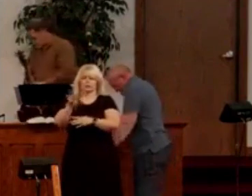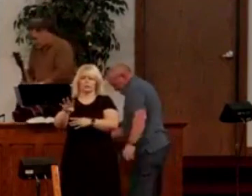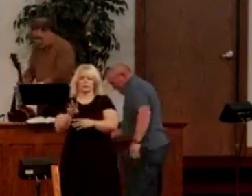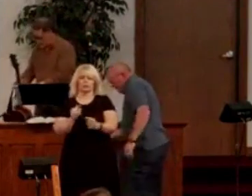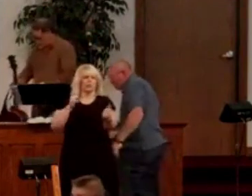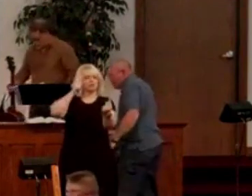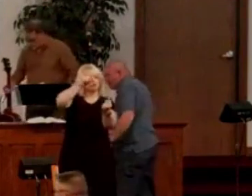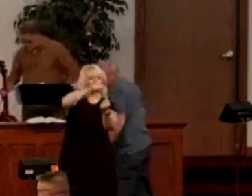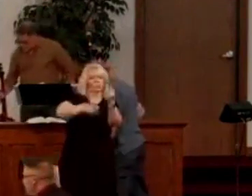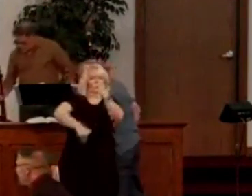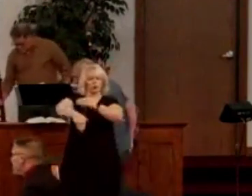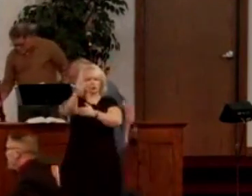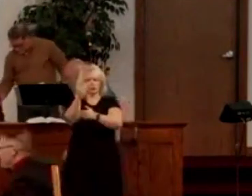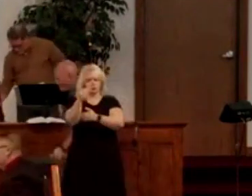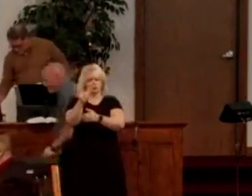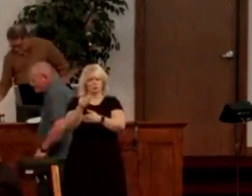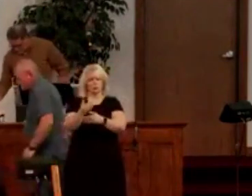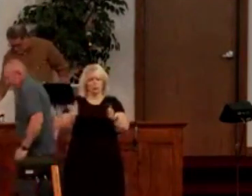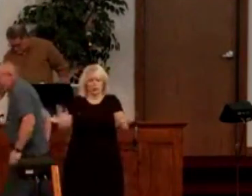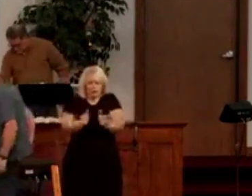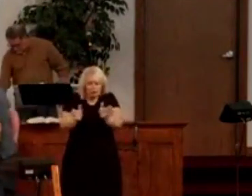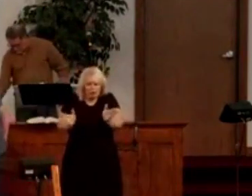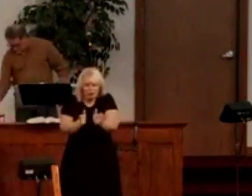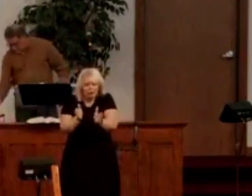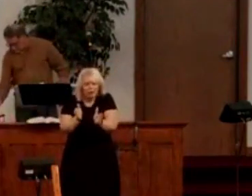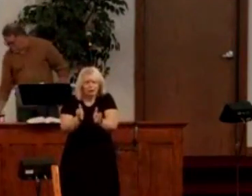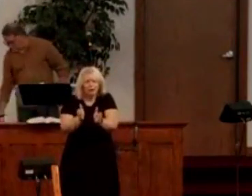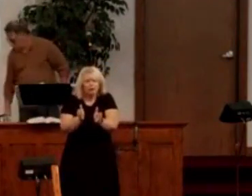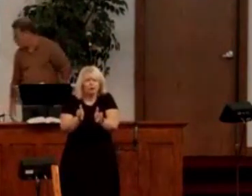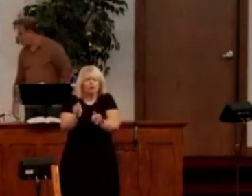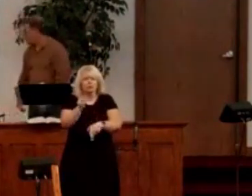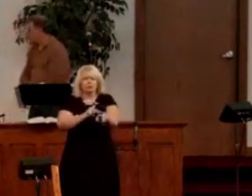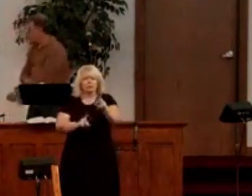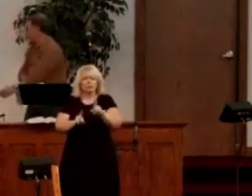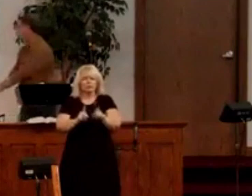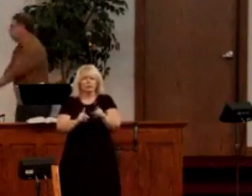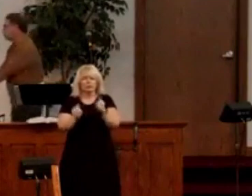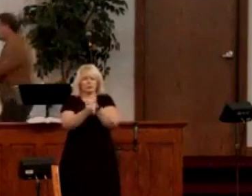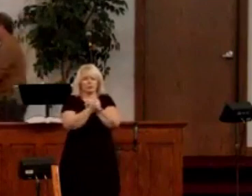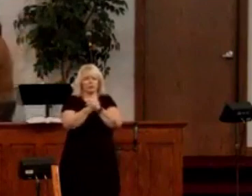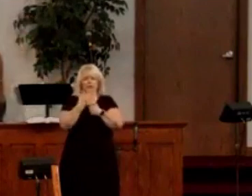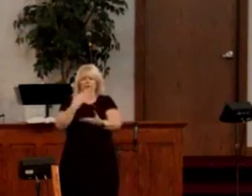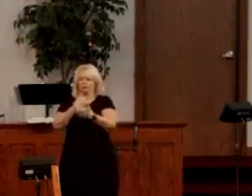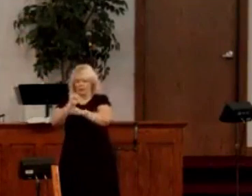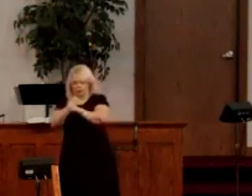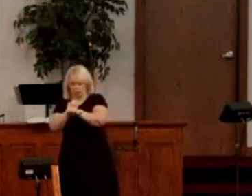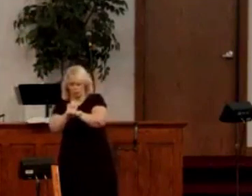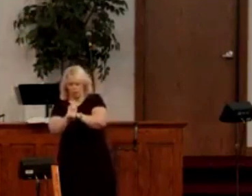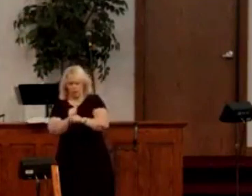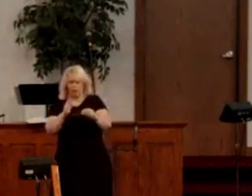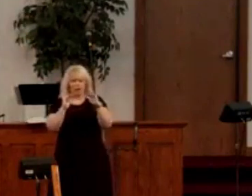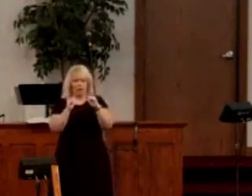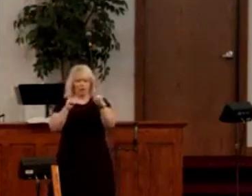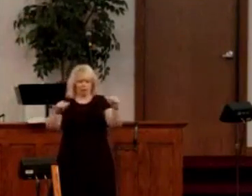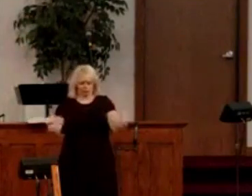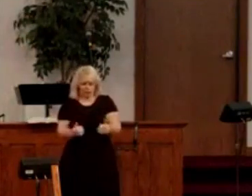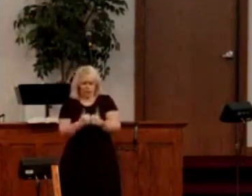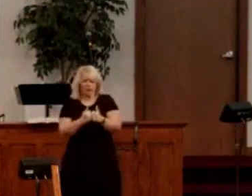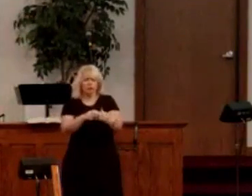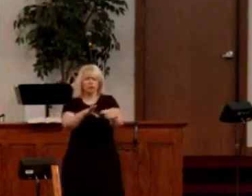this morning, to motivate each other to acts of love and good works. I hope that's the challenge you'll accept as you hear the message